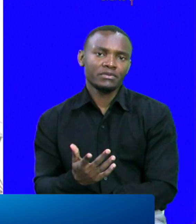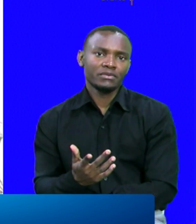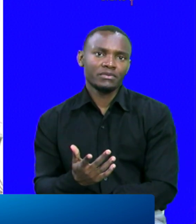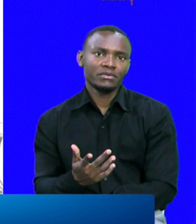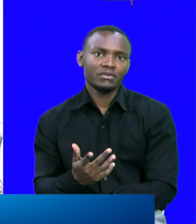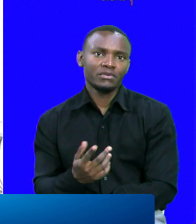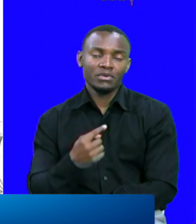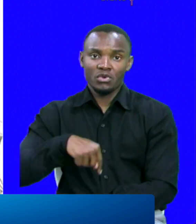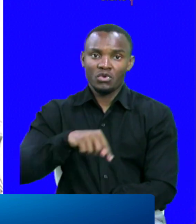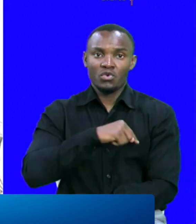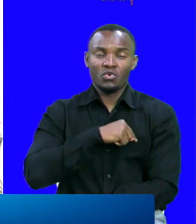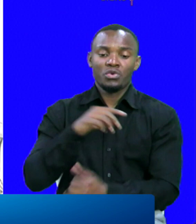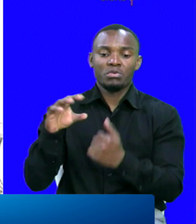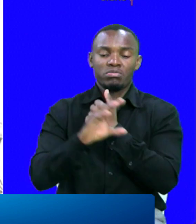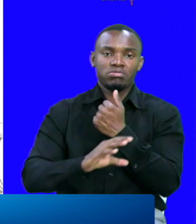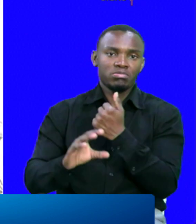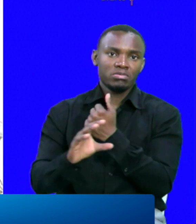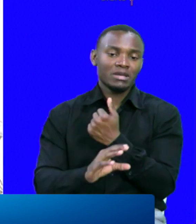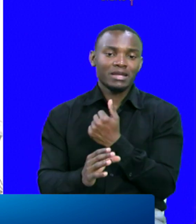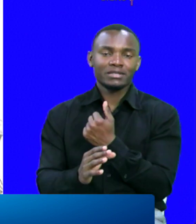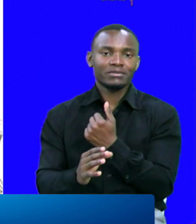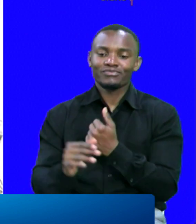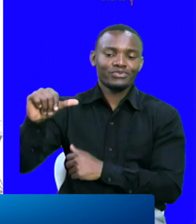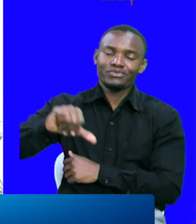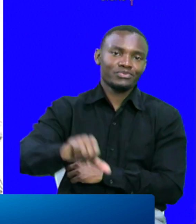right, center, front and back,